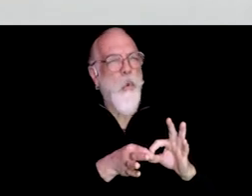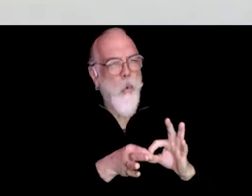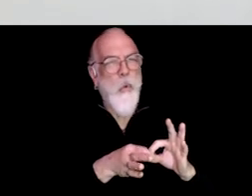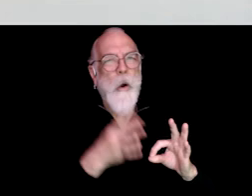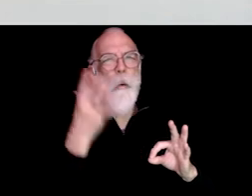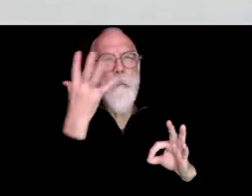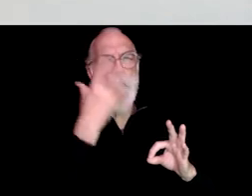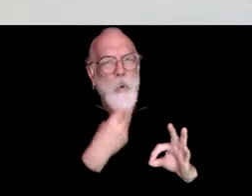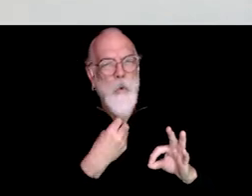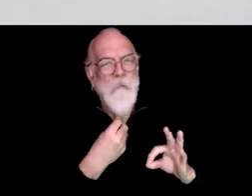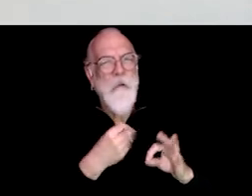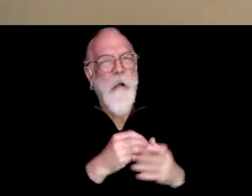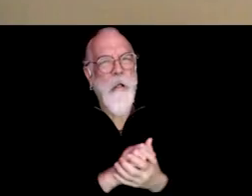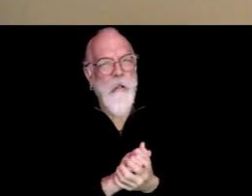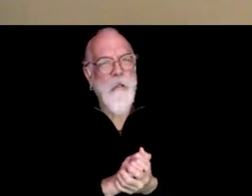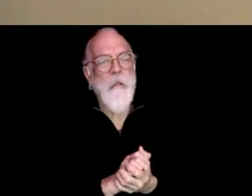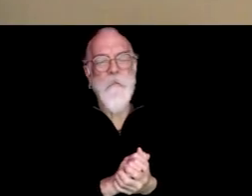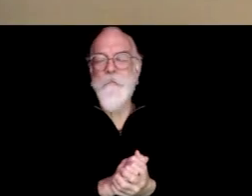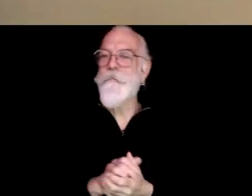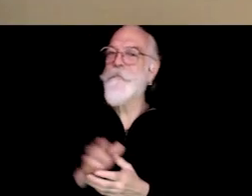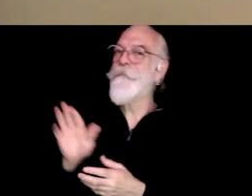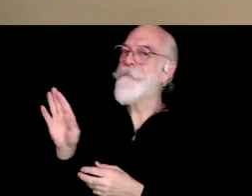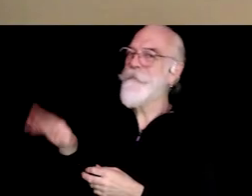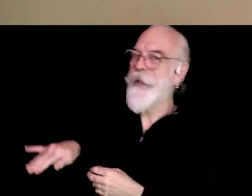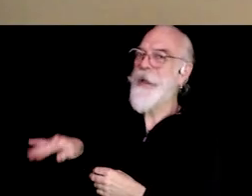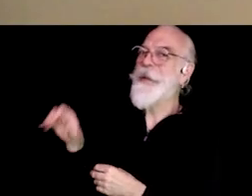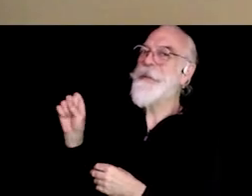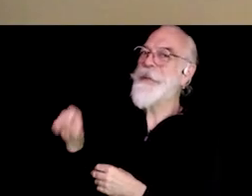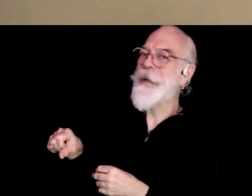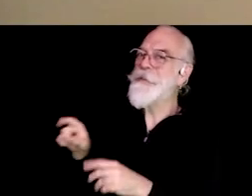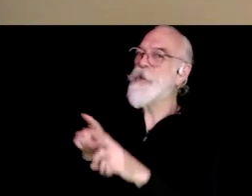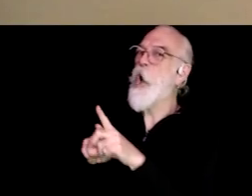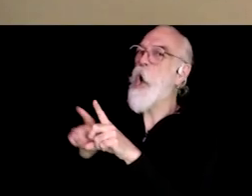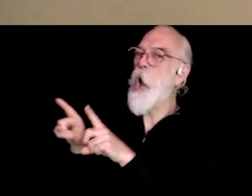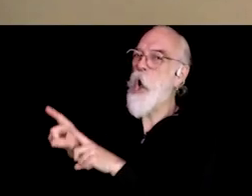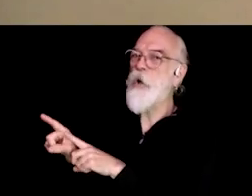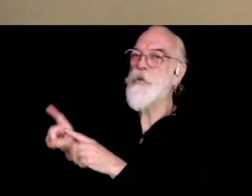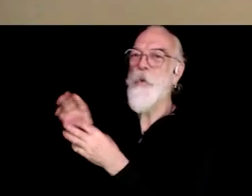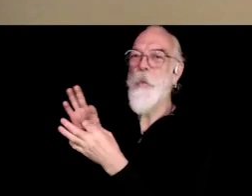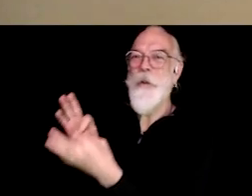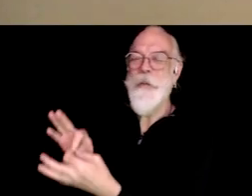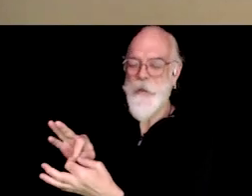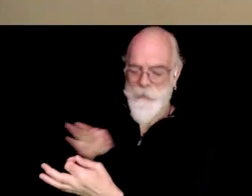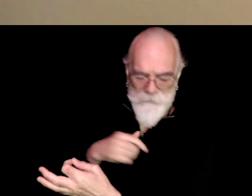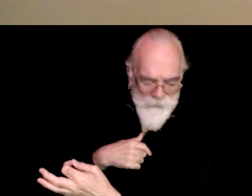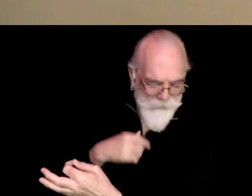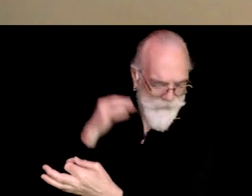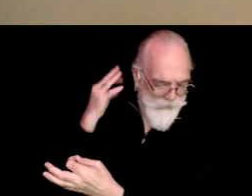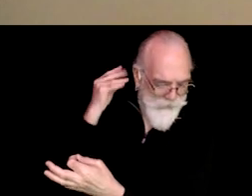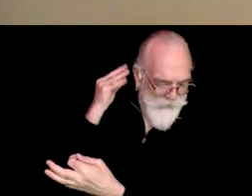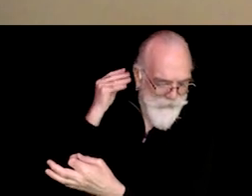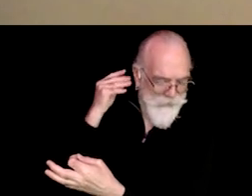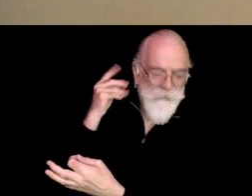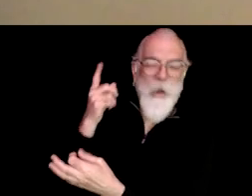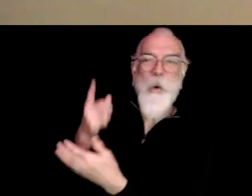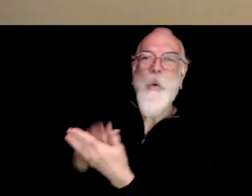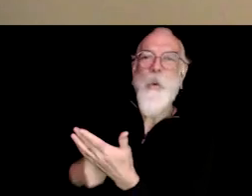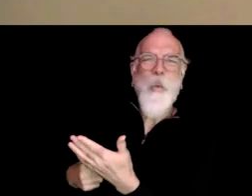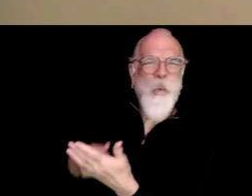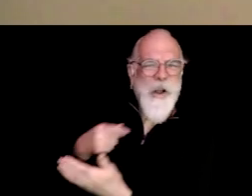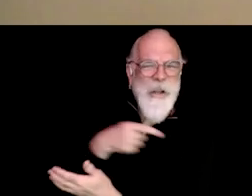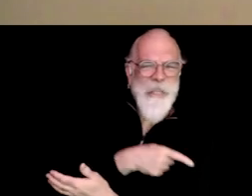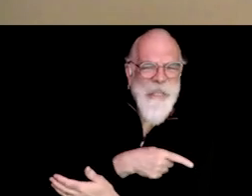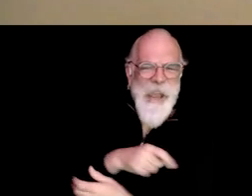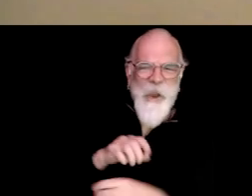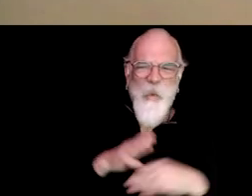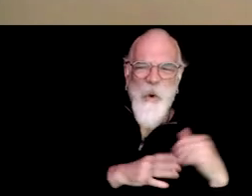I think it also has to do with, you know, I was thinking of what kind of